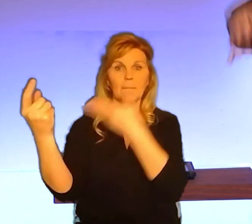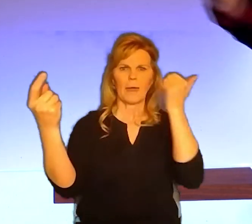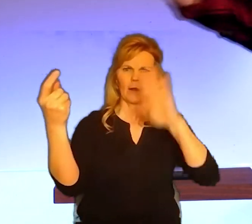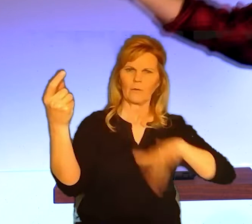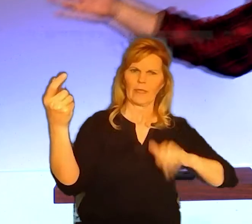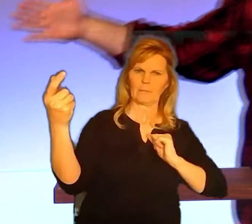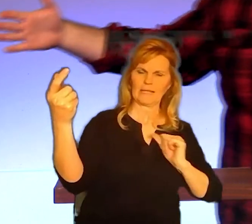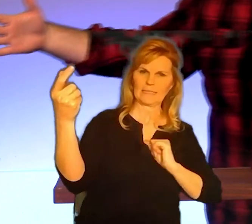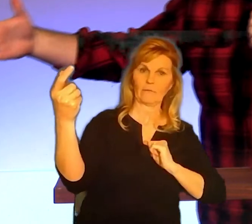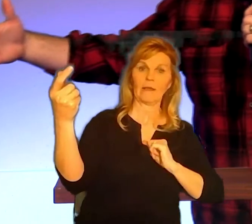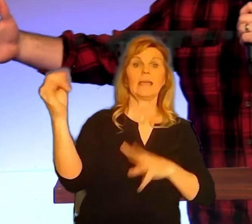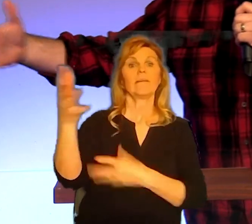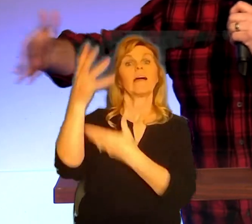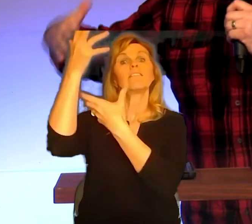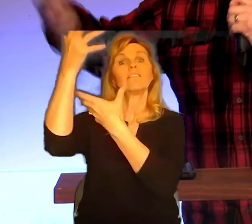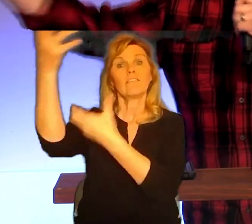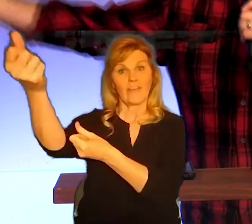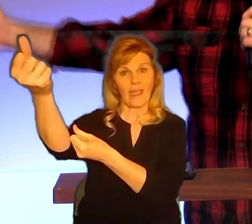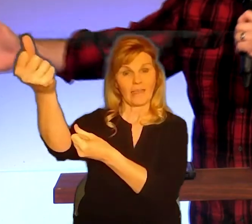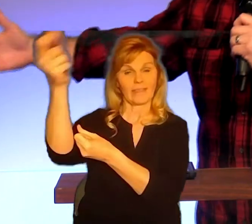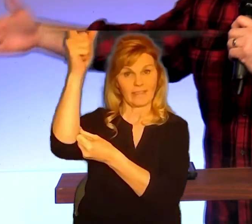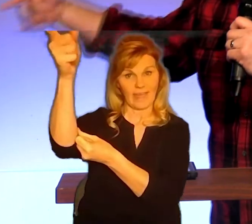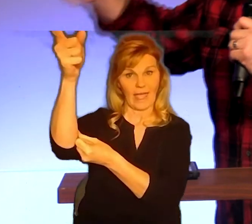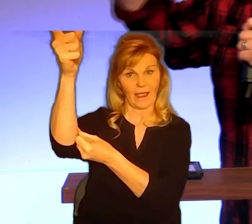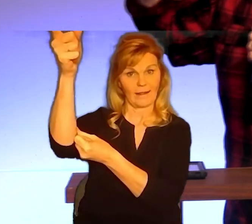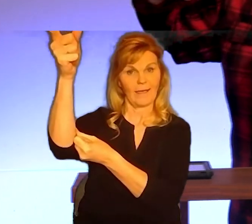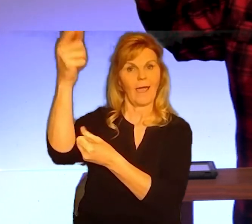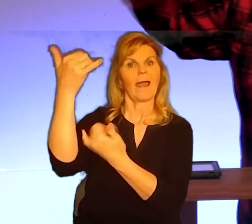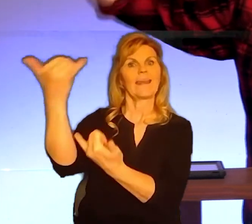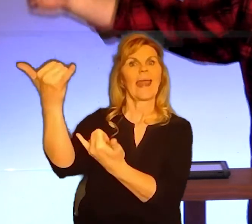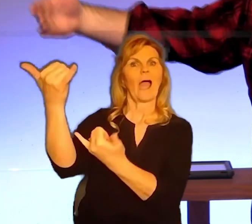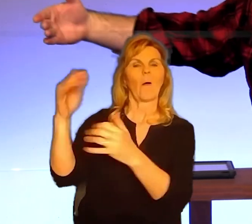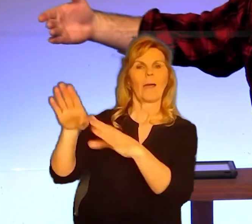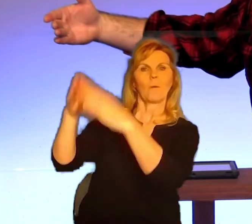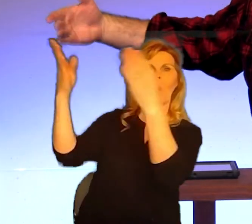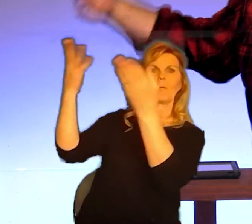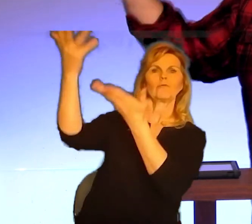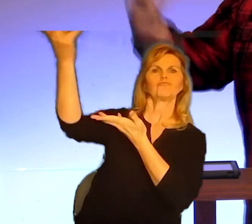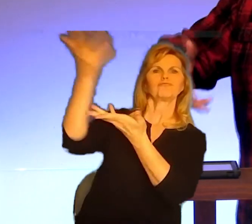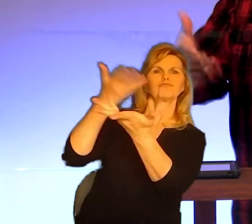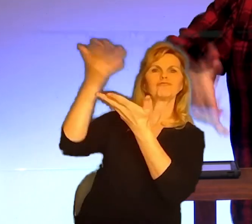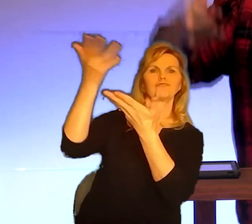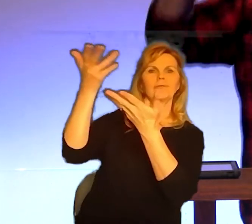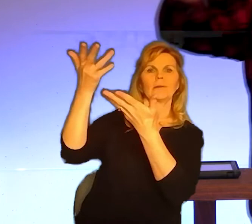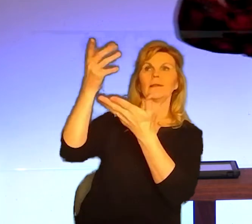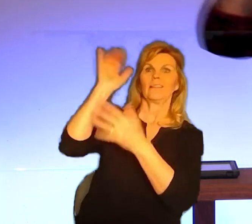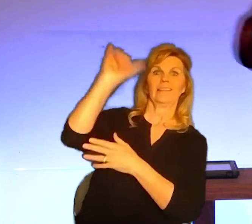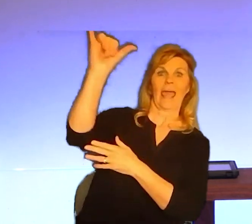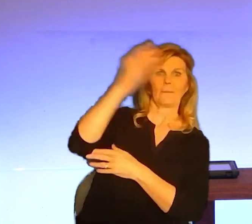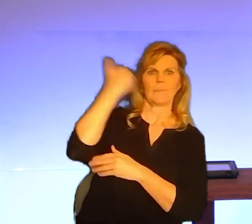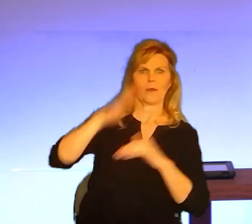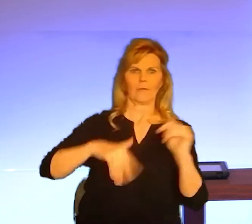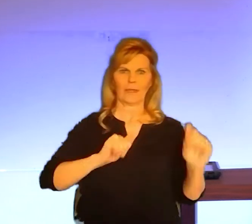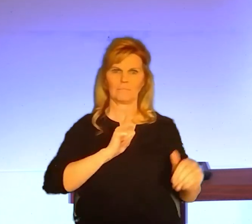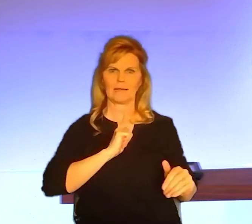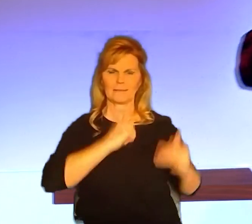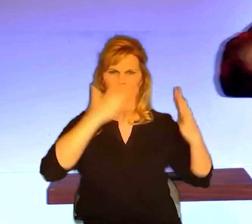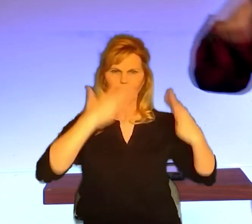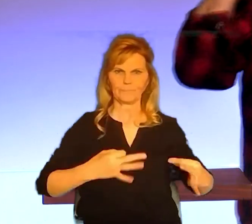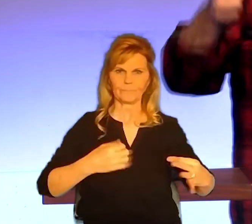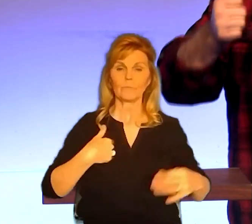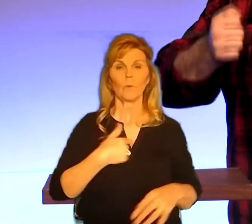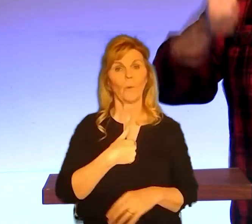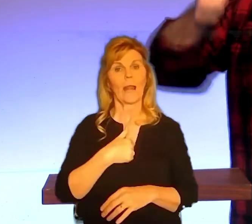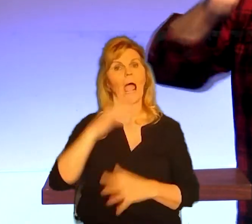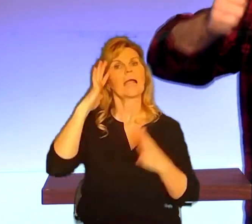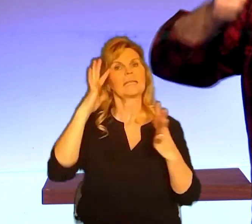to something that is greater than myself, because when I choose faith, when I